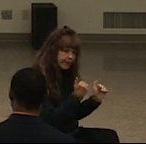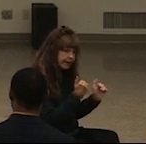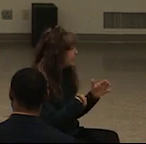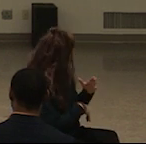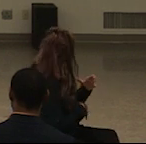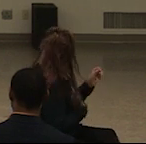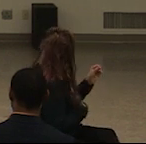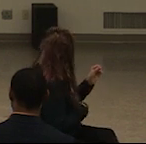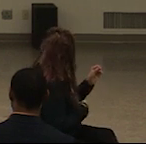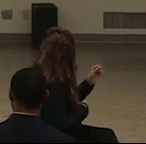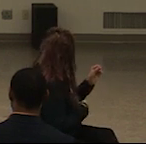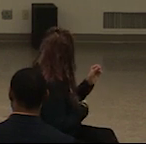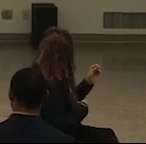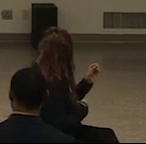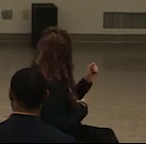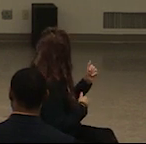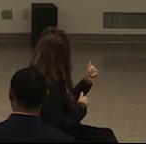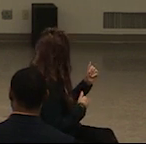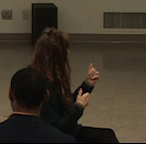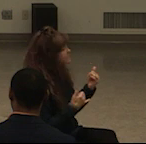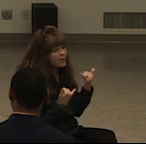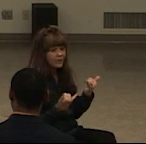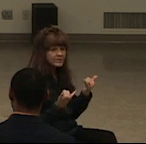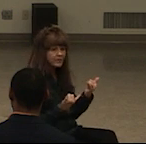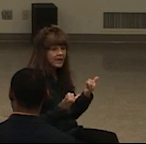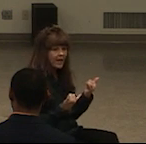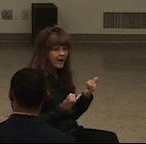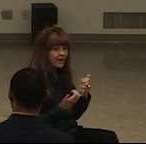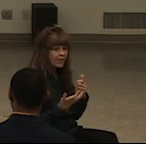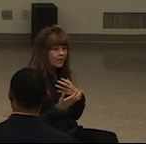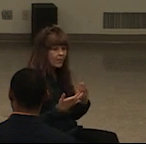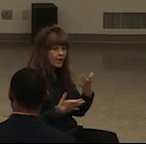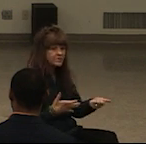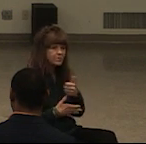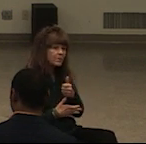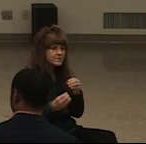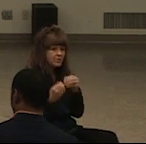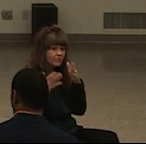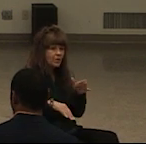It's all about process, faster movement, not thinking around who those processes are impacting.